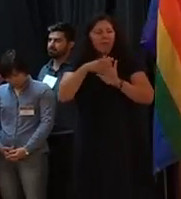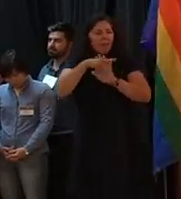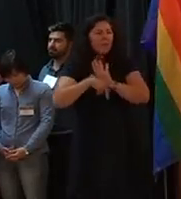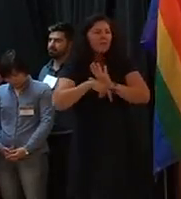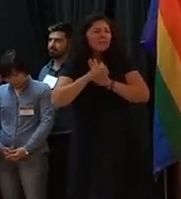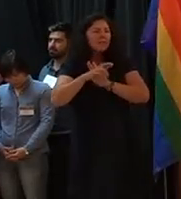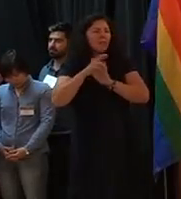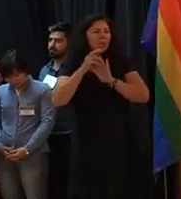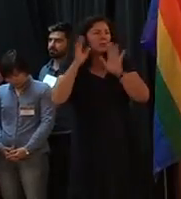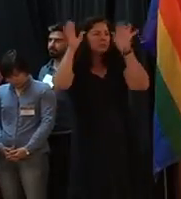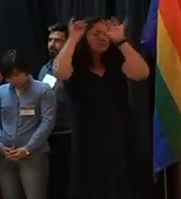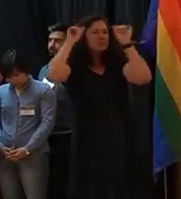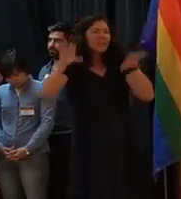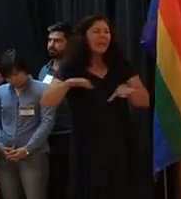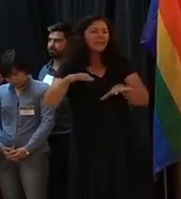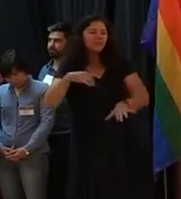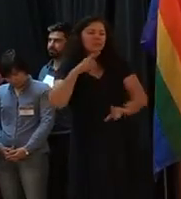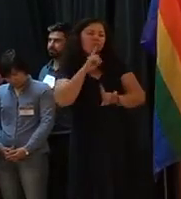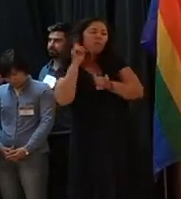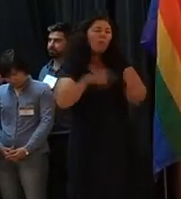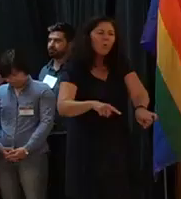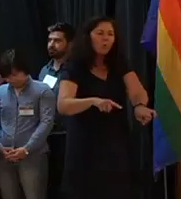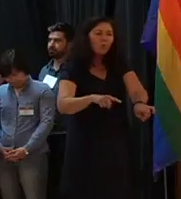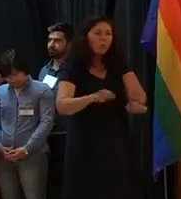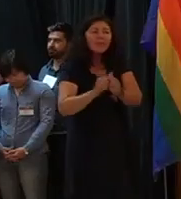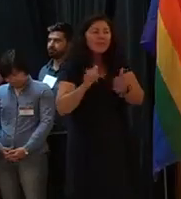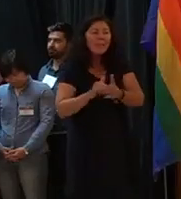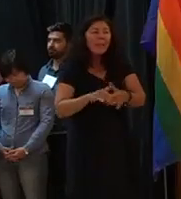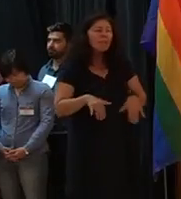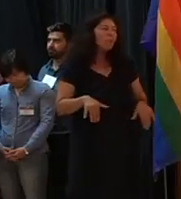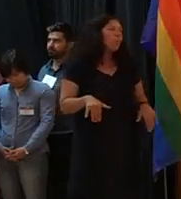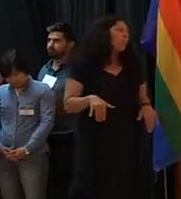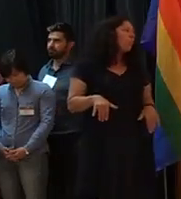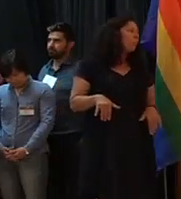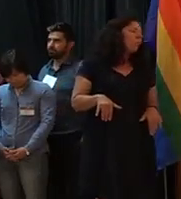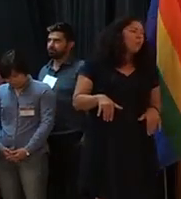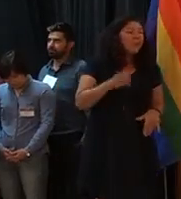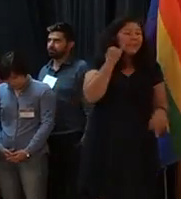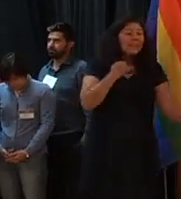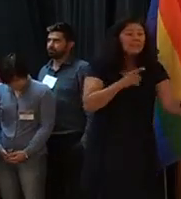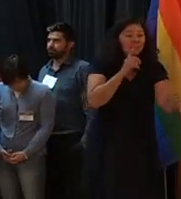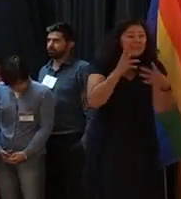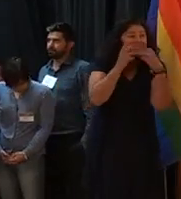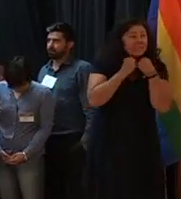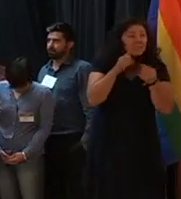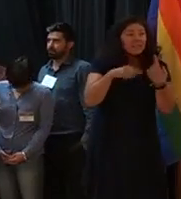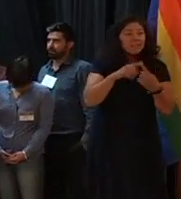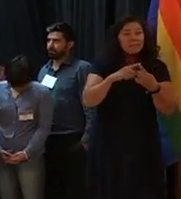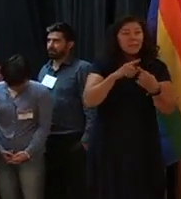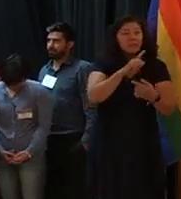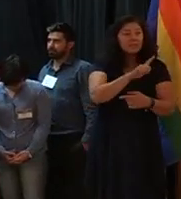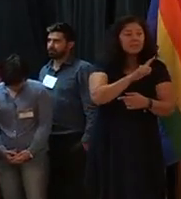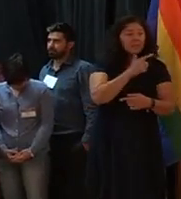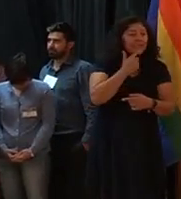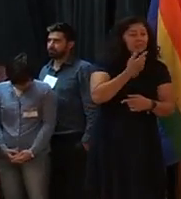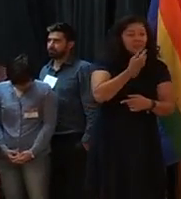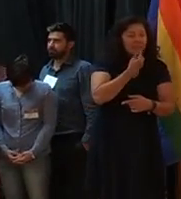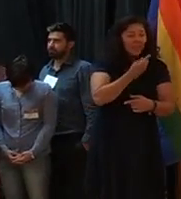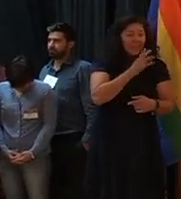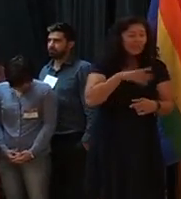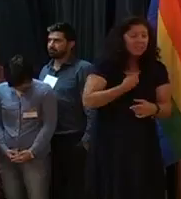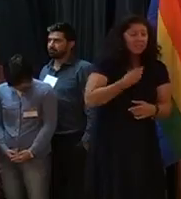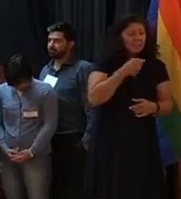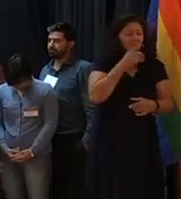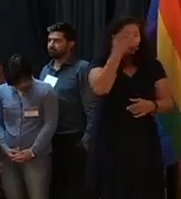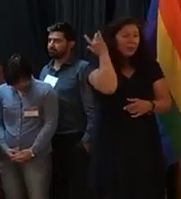or executive actions tell them to. So, if you truly care about the successes of lesbian, gay, bisexual, transgender,